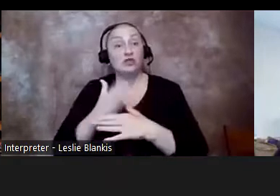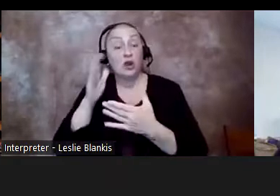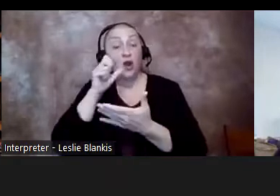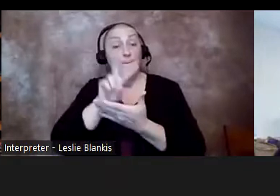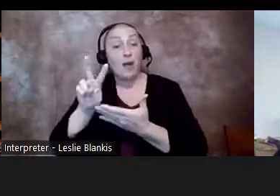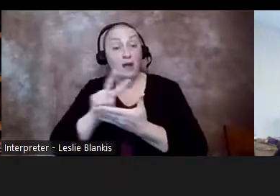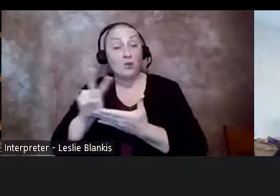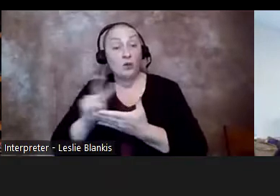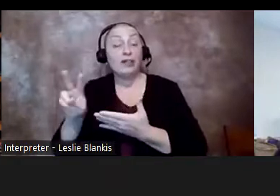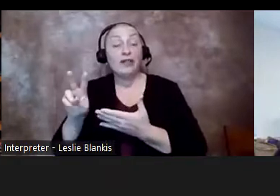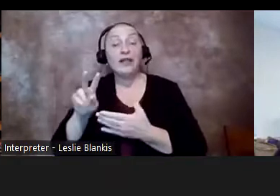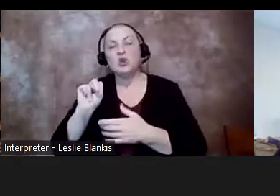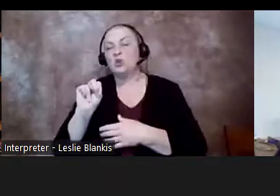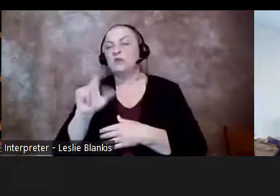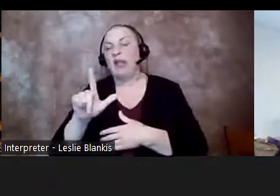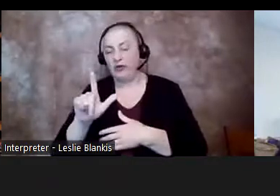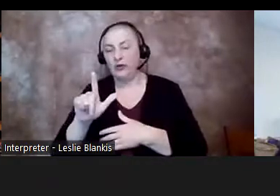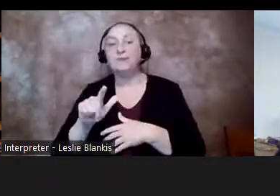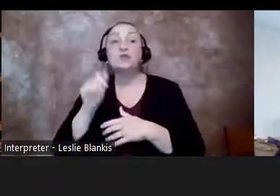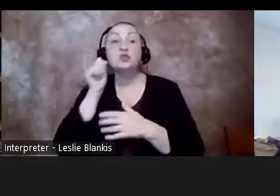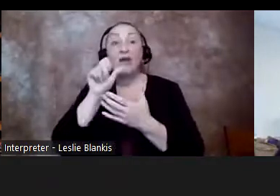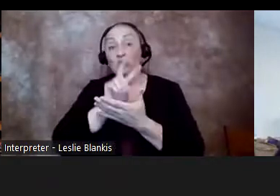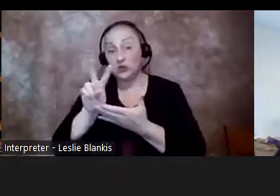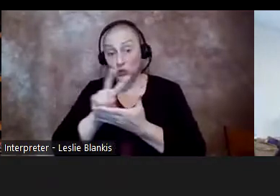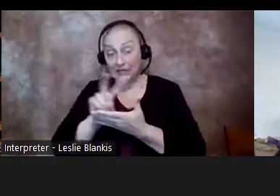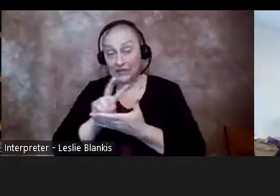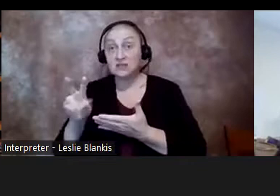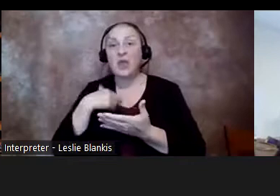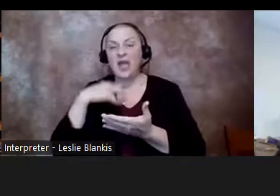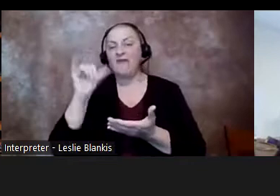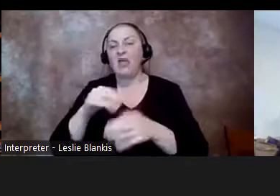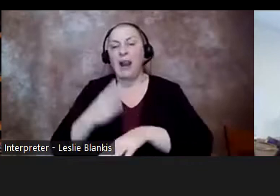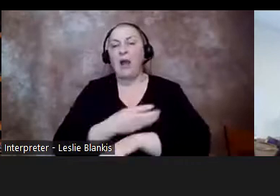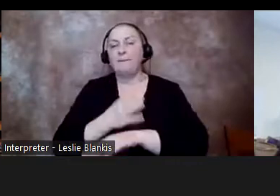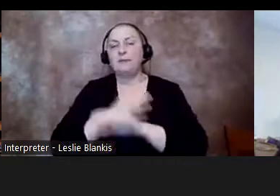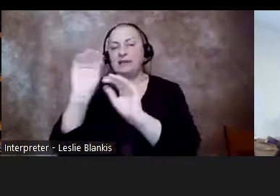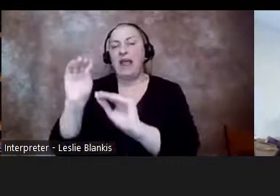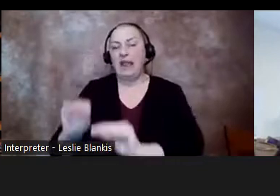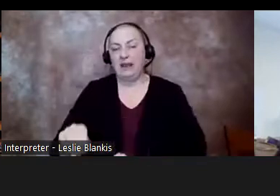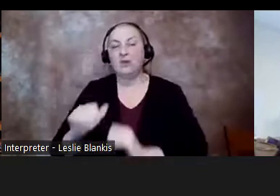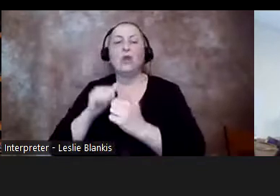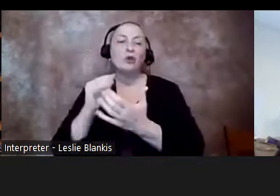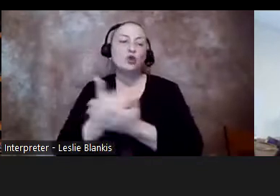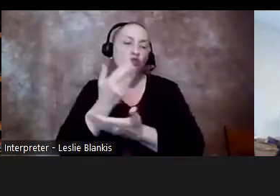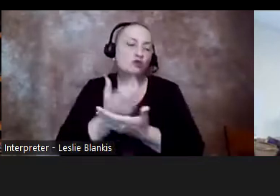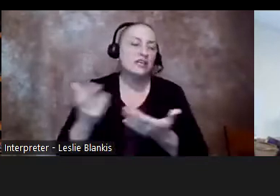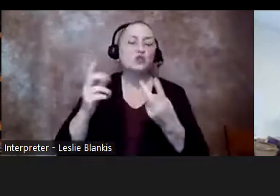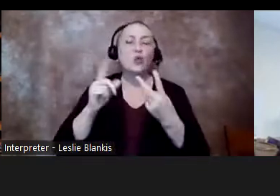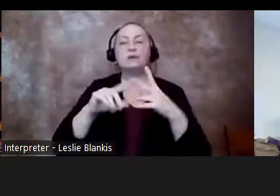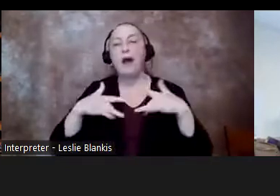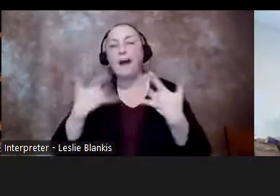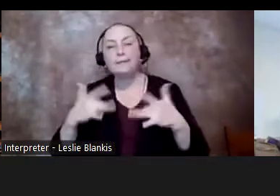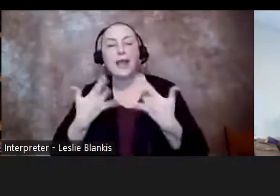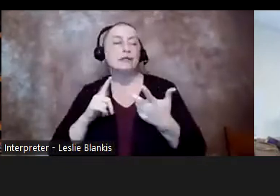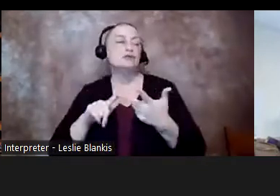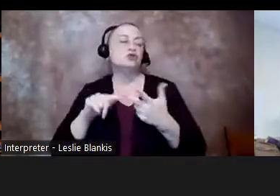newsletter. So every 2 weeks, we have that updated with the new resources, updates, and trainings, and the